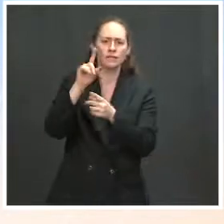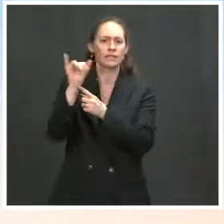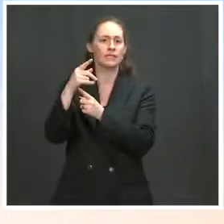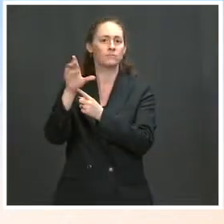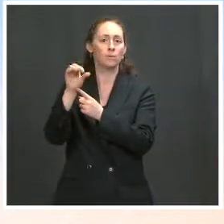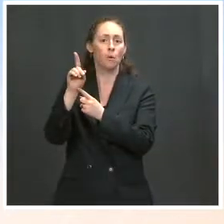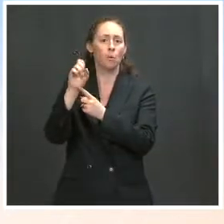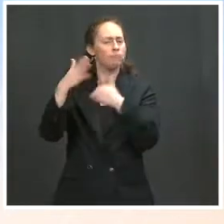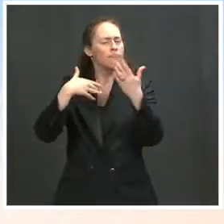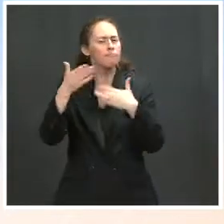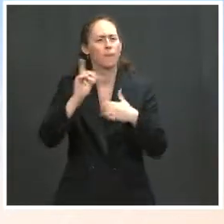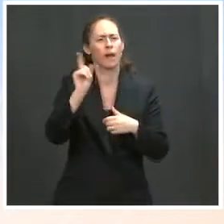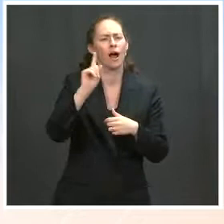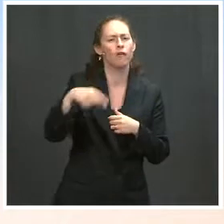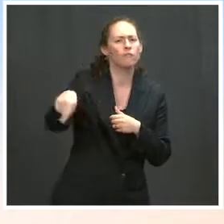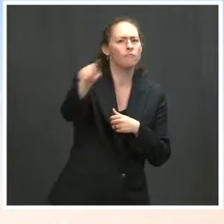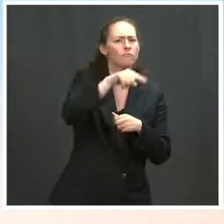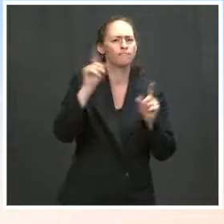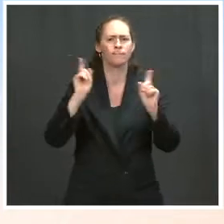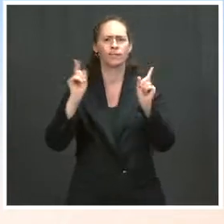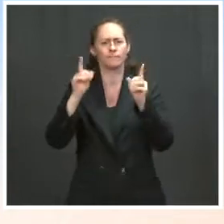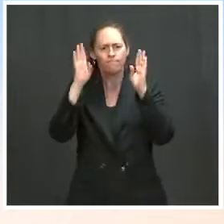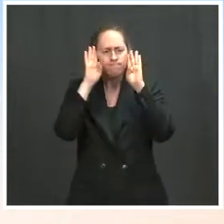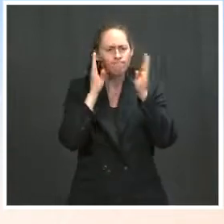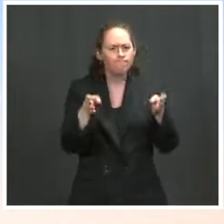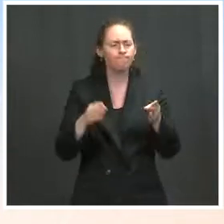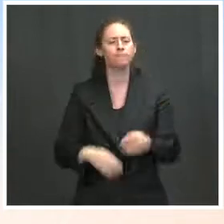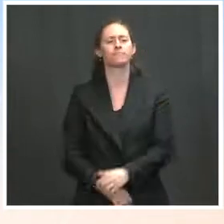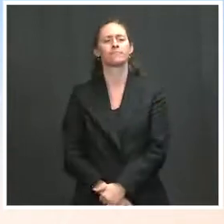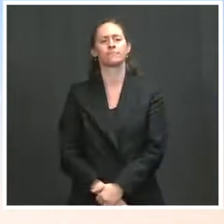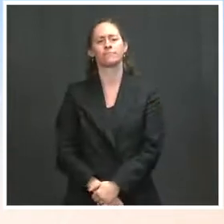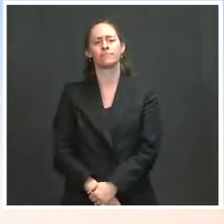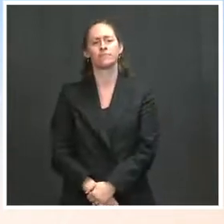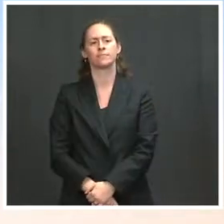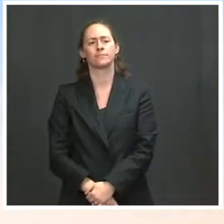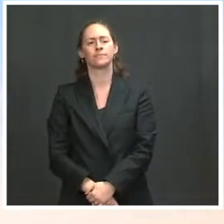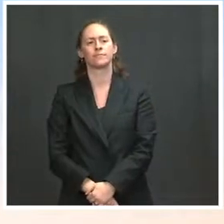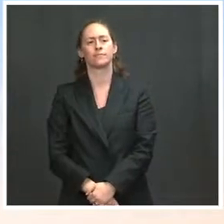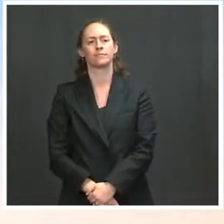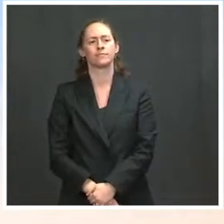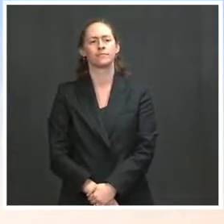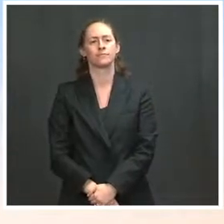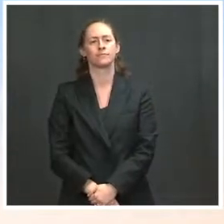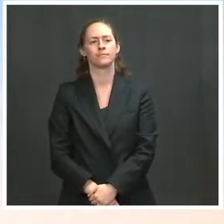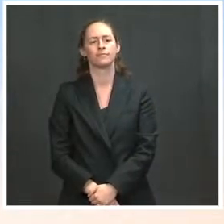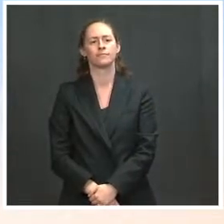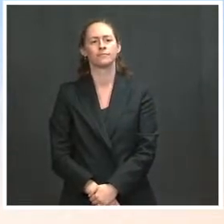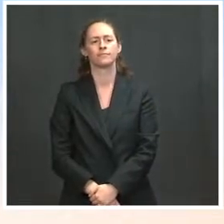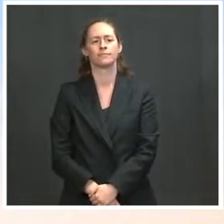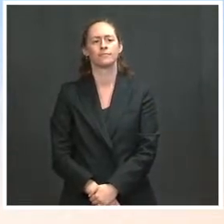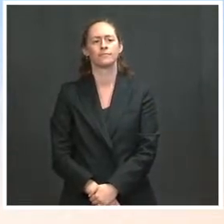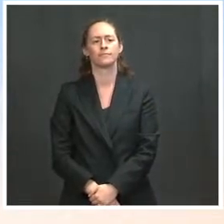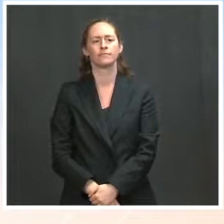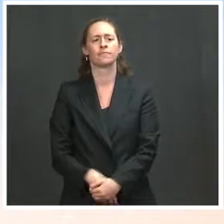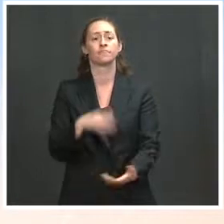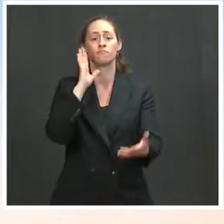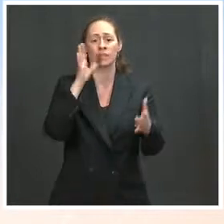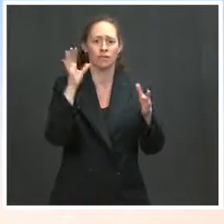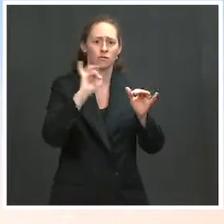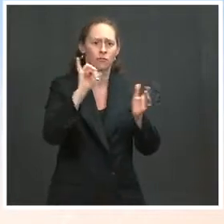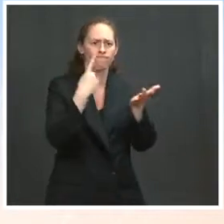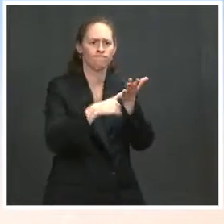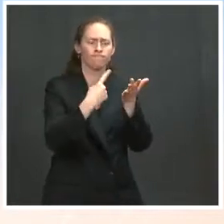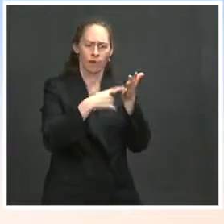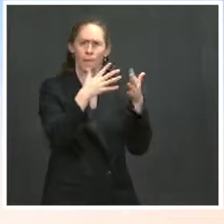Jobs Plan. The president's plan proposes a bold $213 billion investment in America's